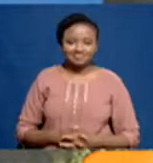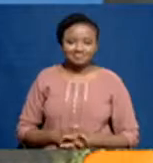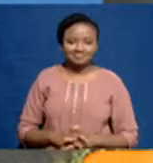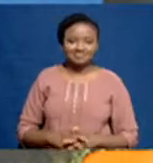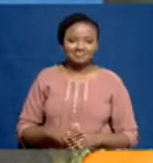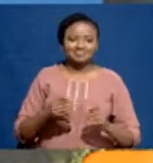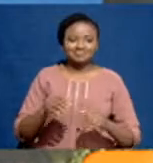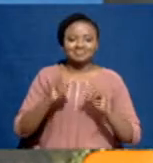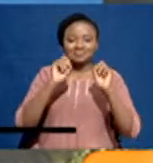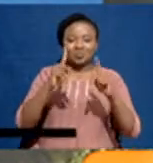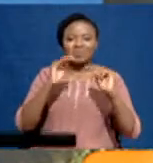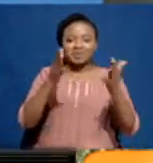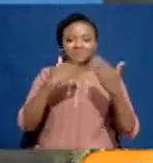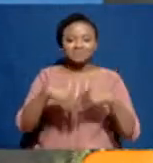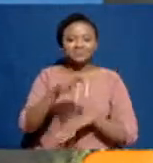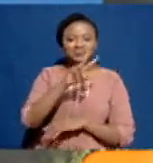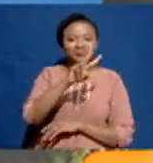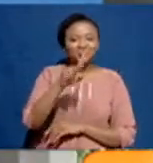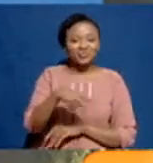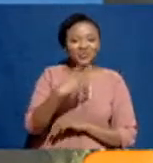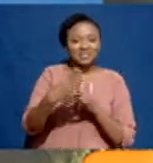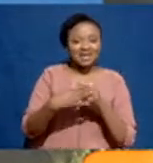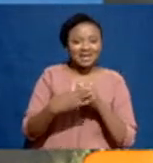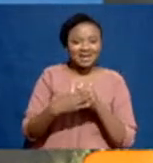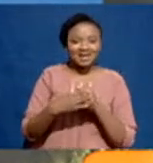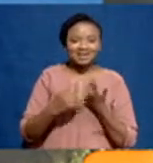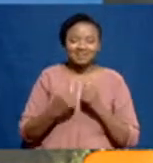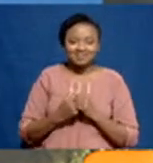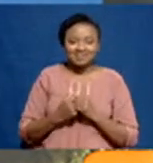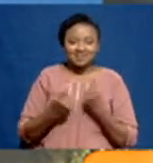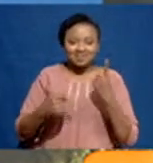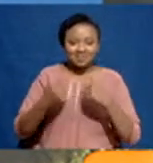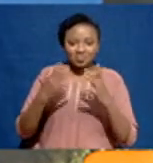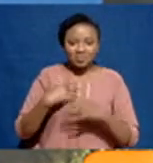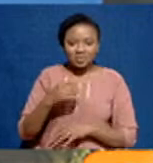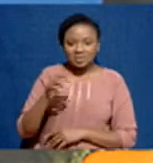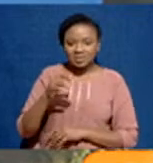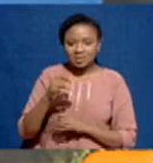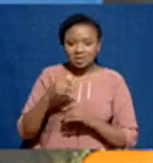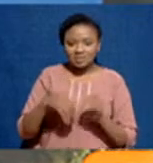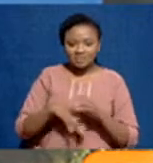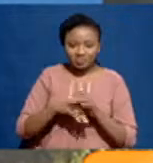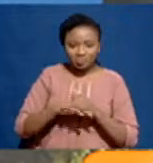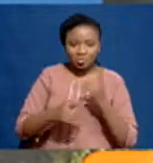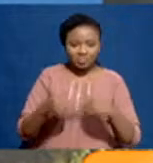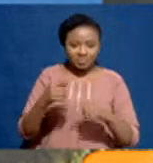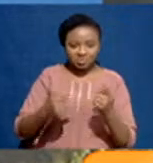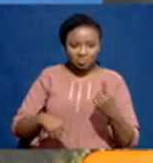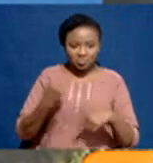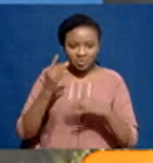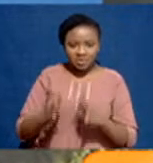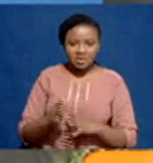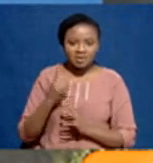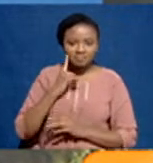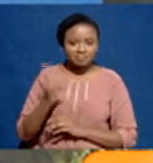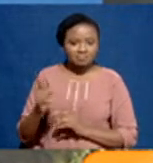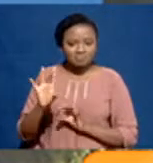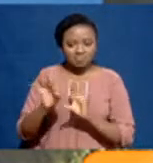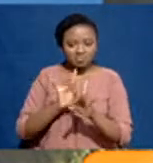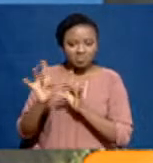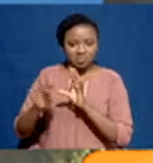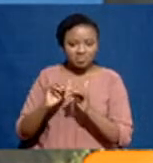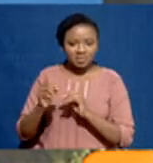Much for that. At the same time, 2009 Kenya Champions Sofapaka FC have signed four experienced Premier League players as part of the